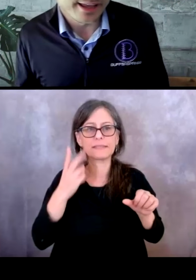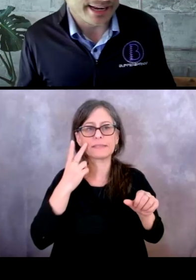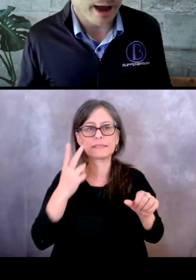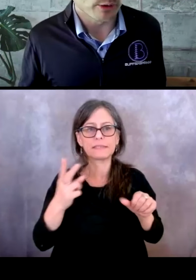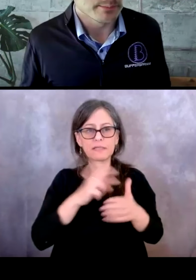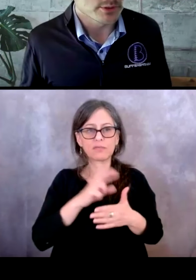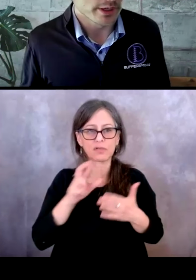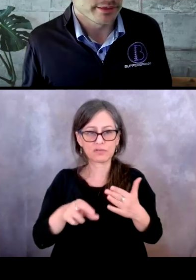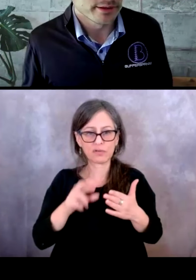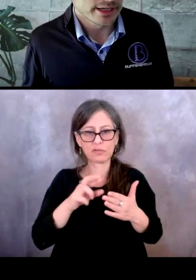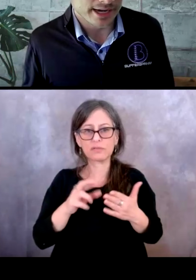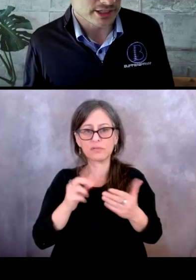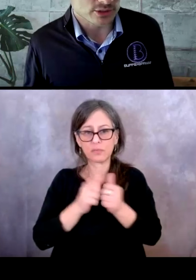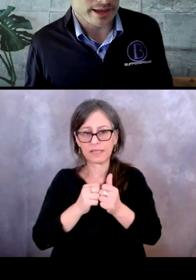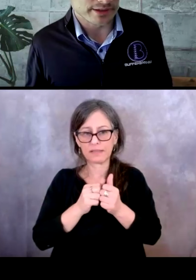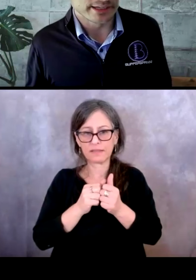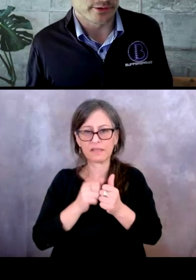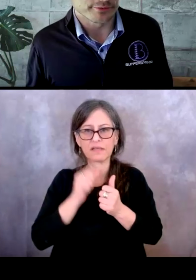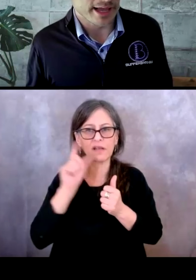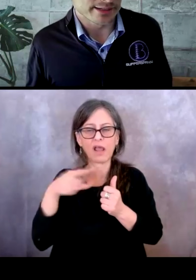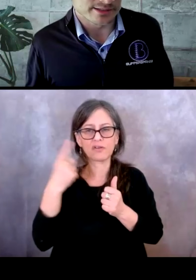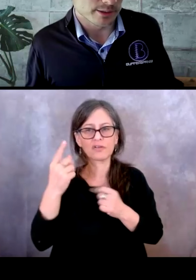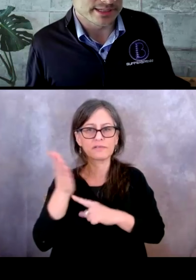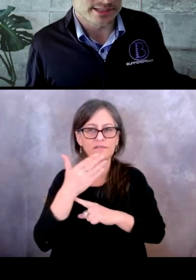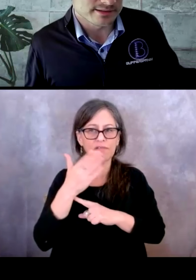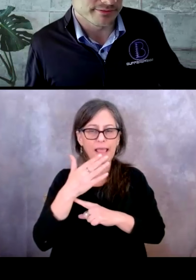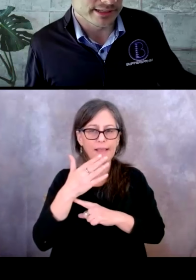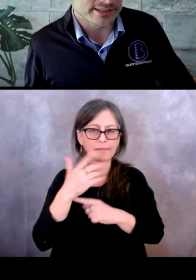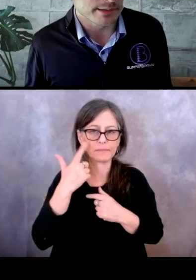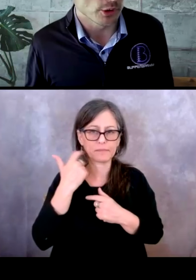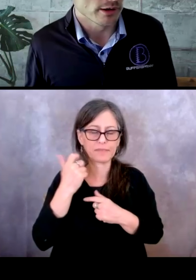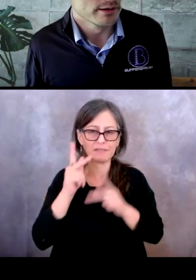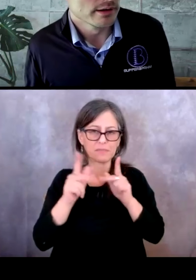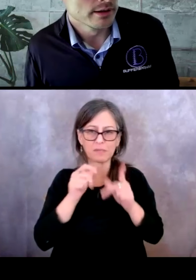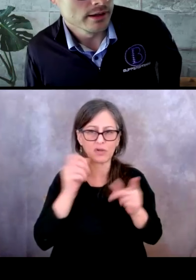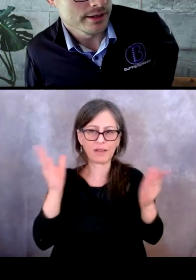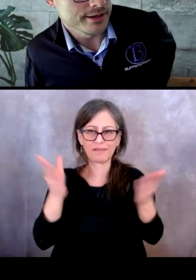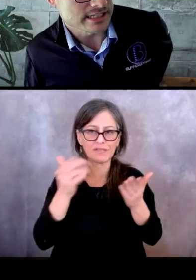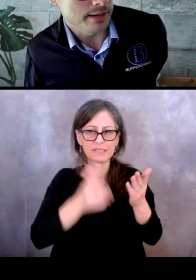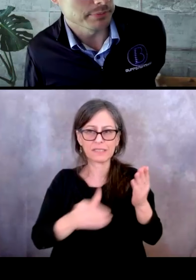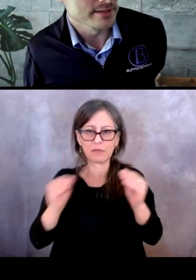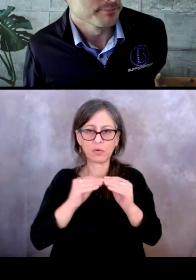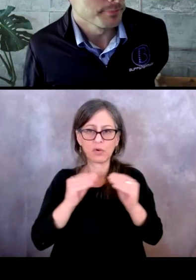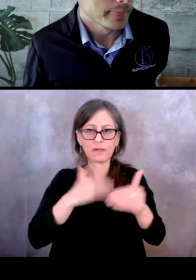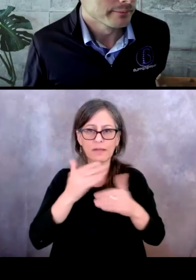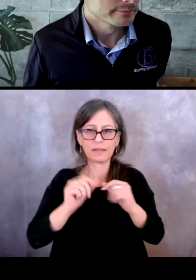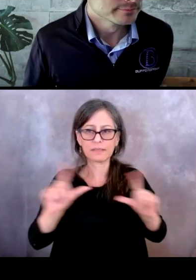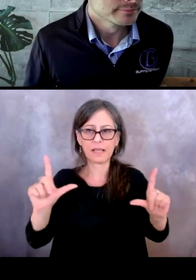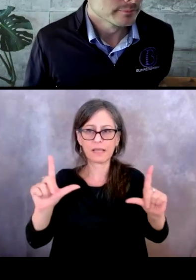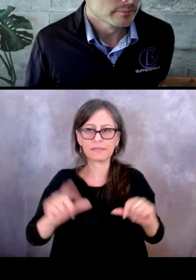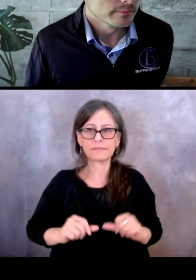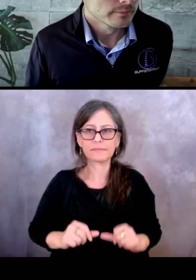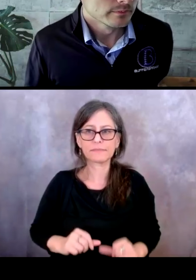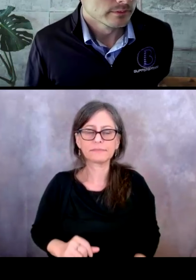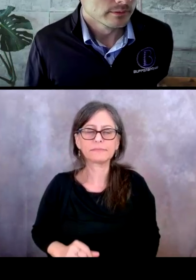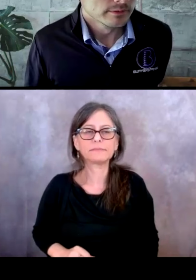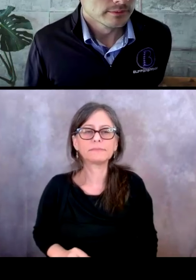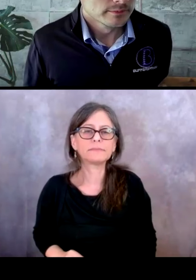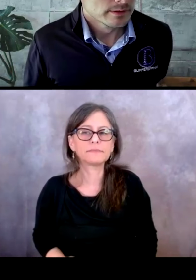results and outcomes with, and not just waving another flag because nobody's convinced anymore. Next slide, please.